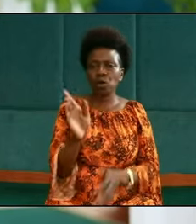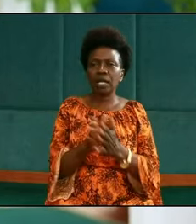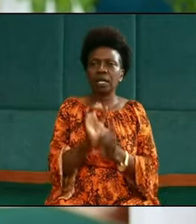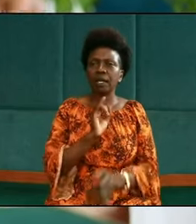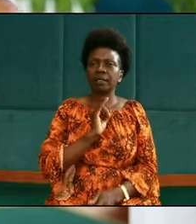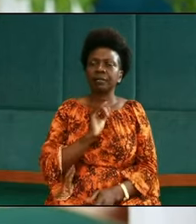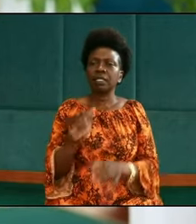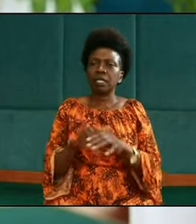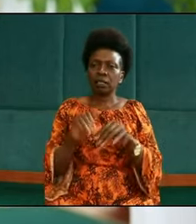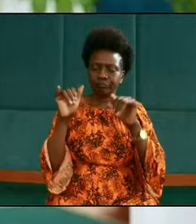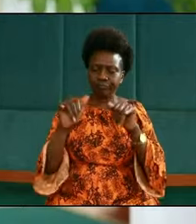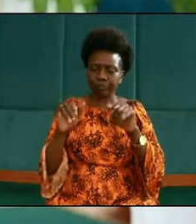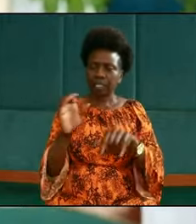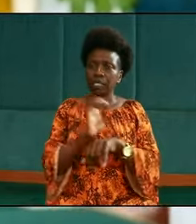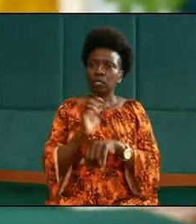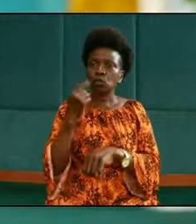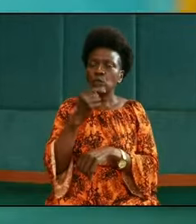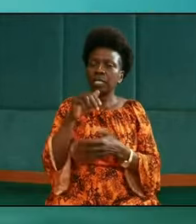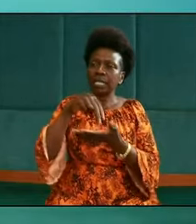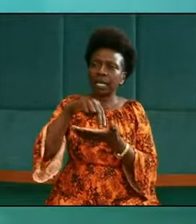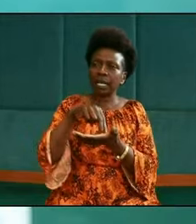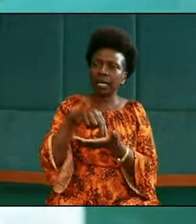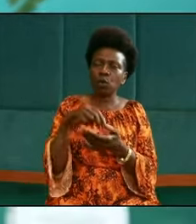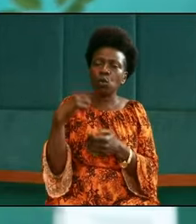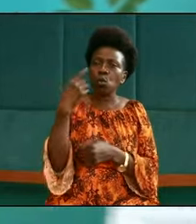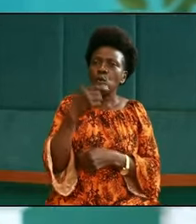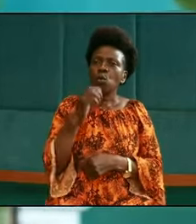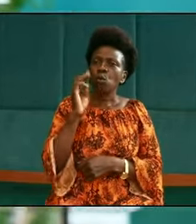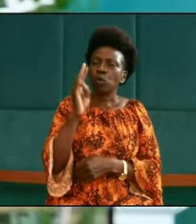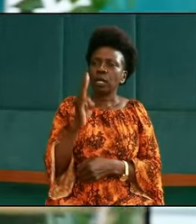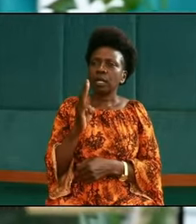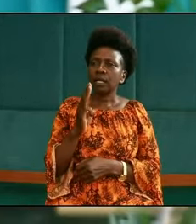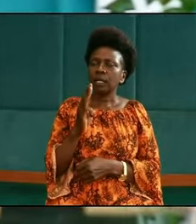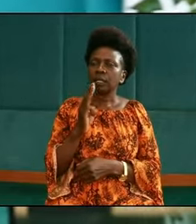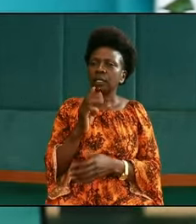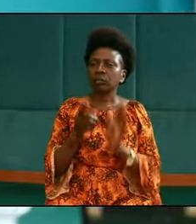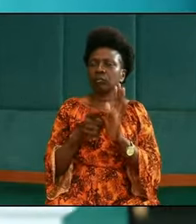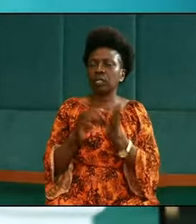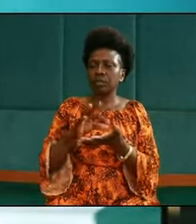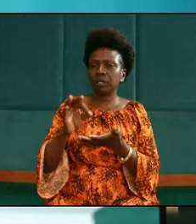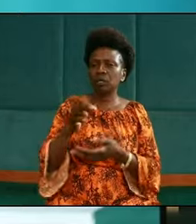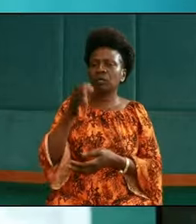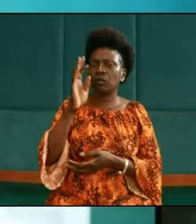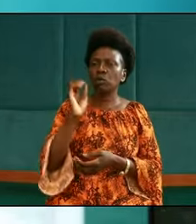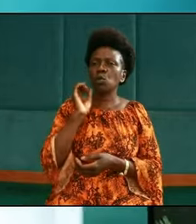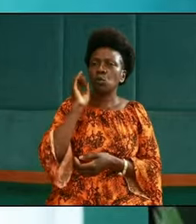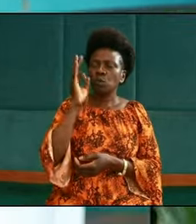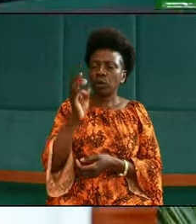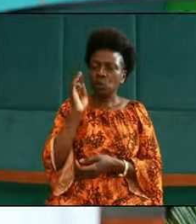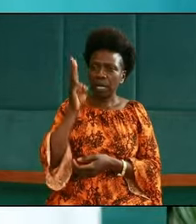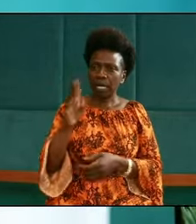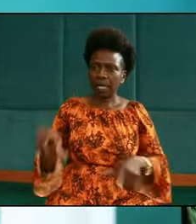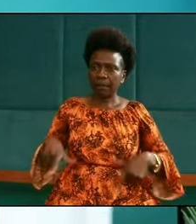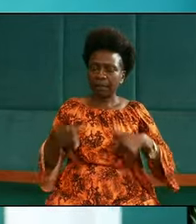I in the remnant church who will stand, who will, having the Spirit of God, will live and